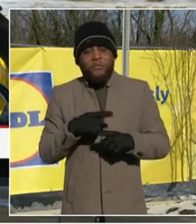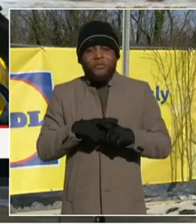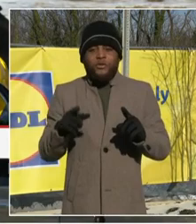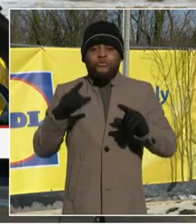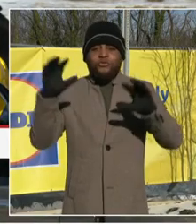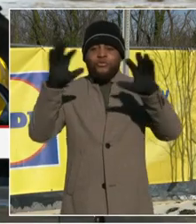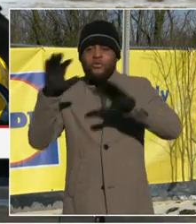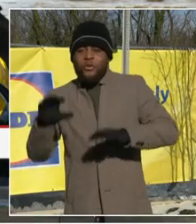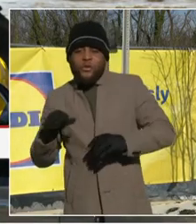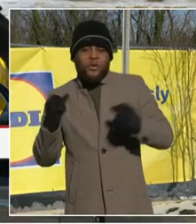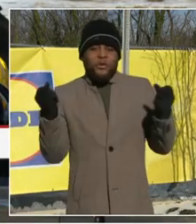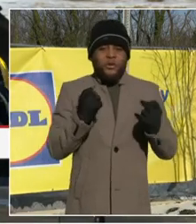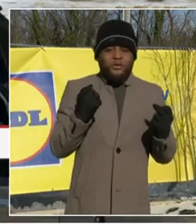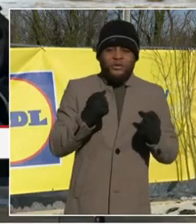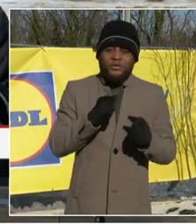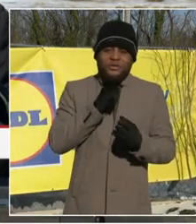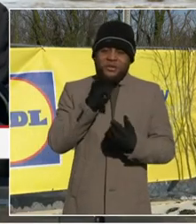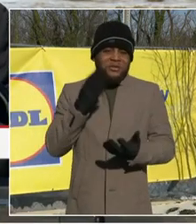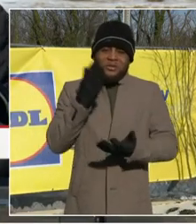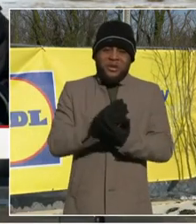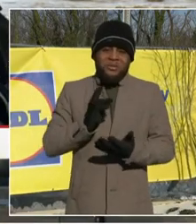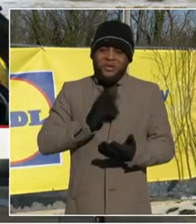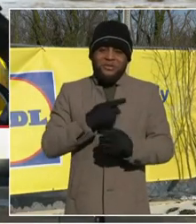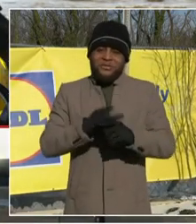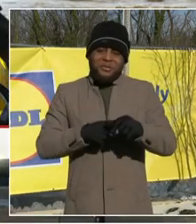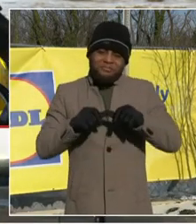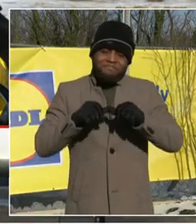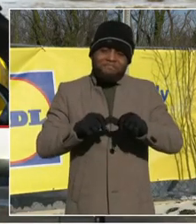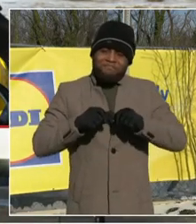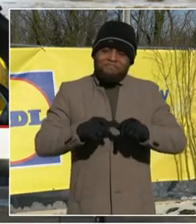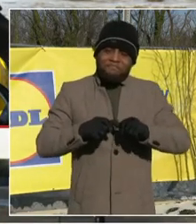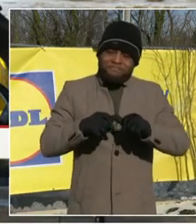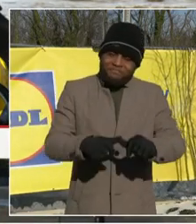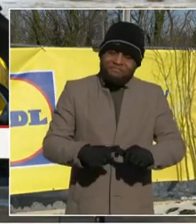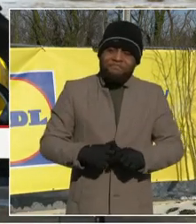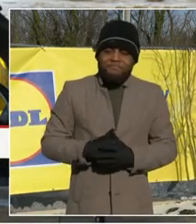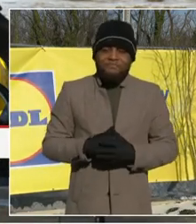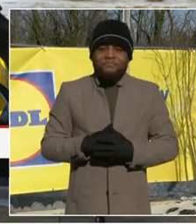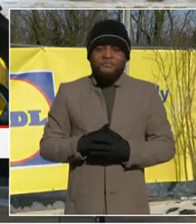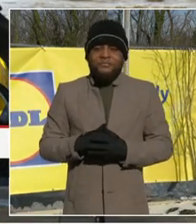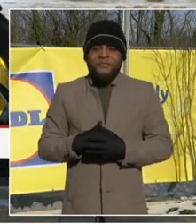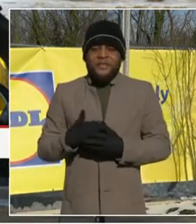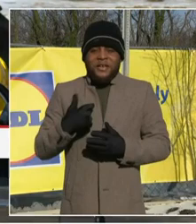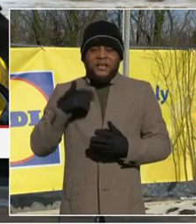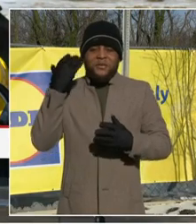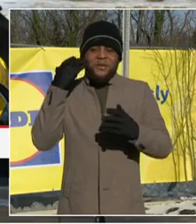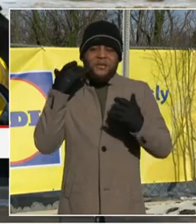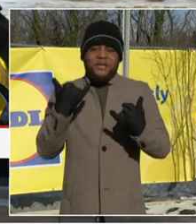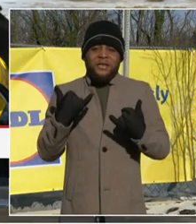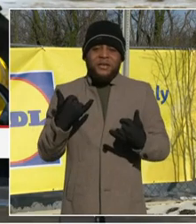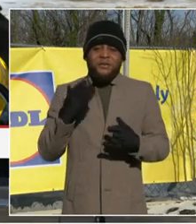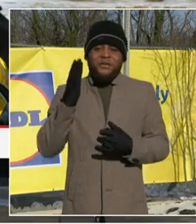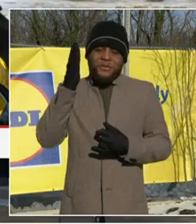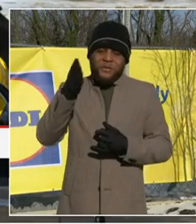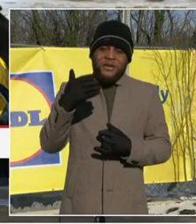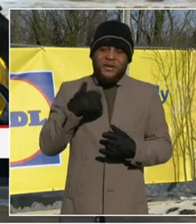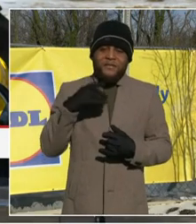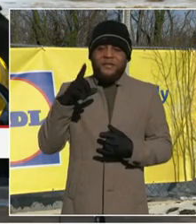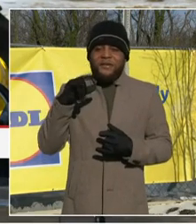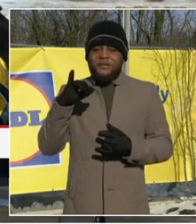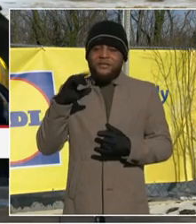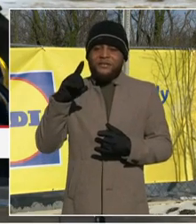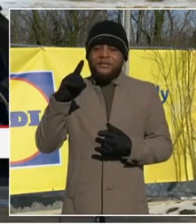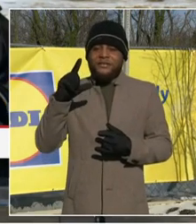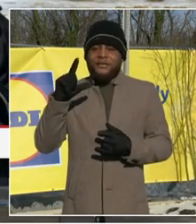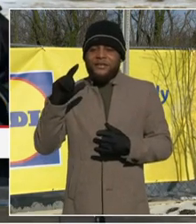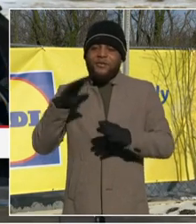keep pushing forward, and by the end of the year, as Henry just said, we'll have a Lidl open here, right here at Skyland. It